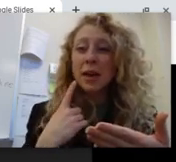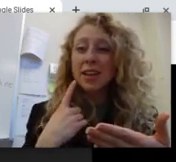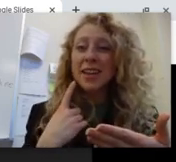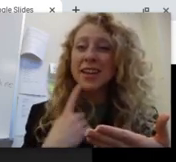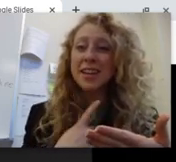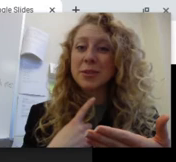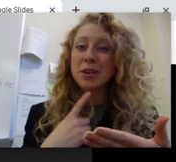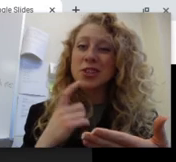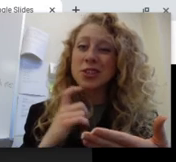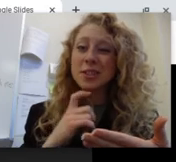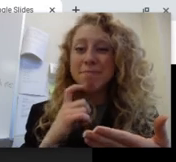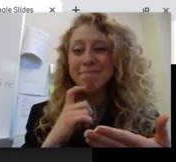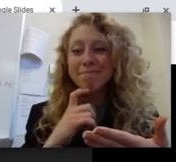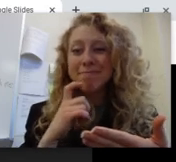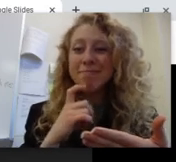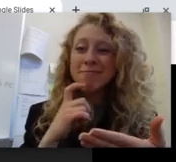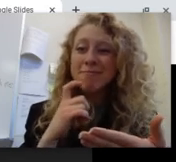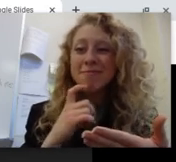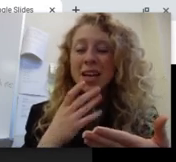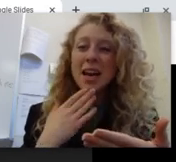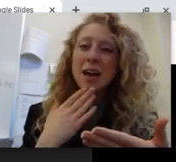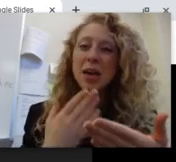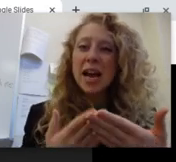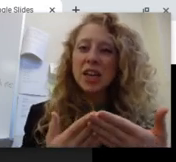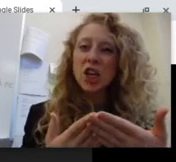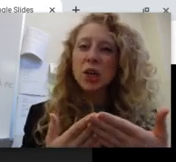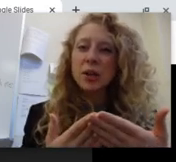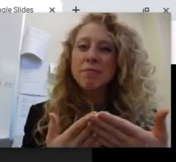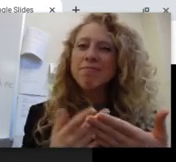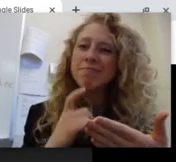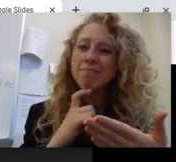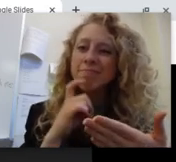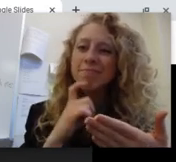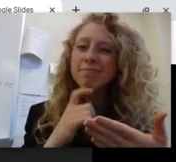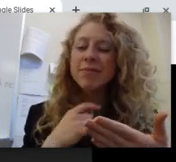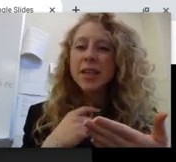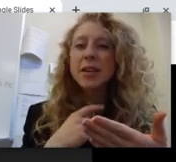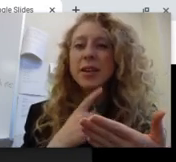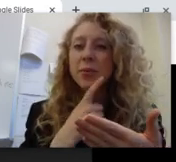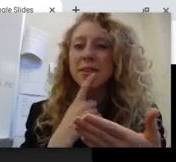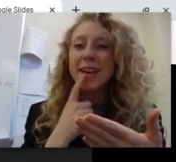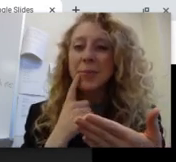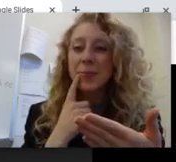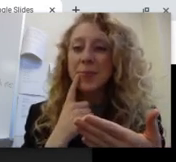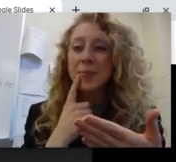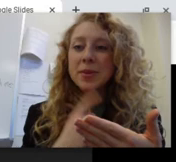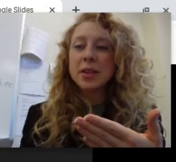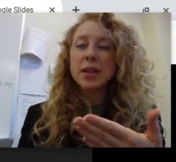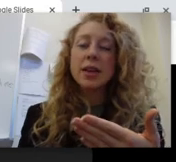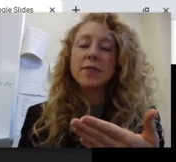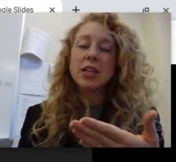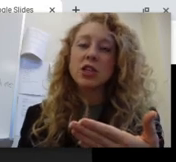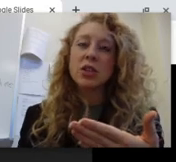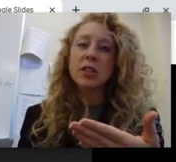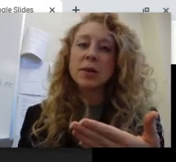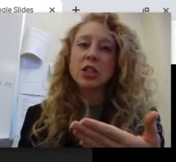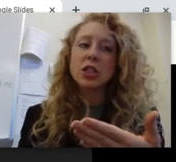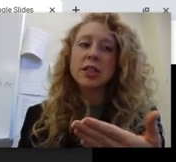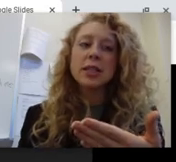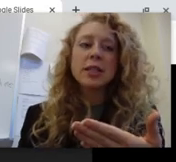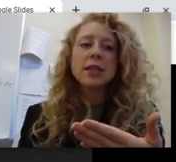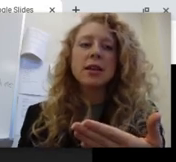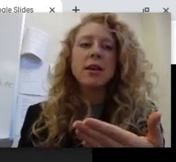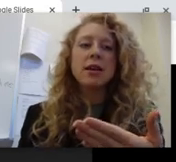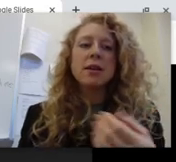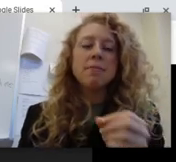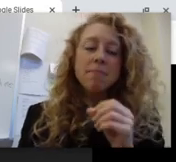see how my expression just, I'm kind of good with that facial expression.